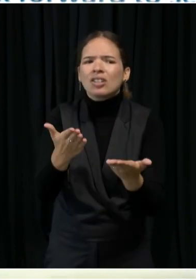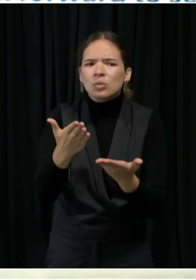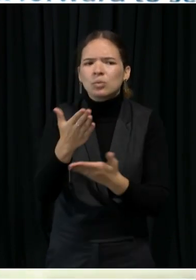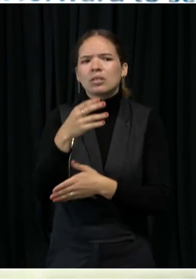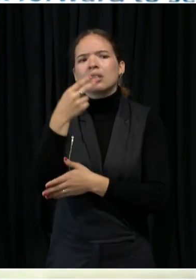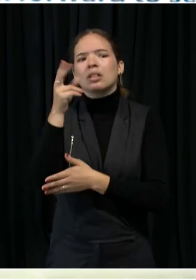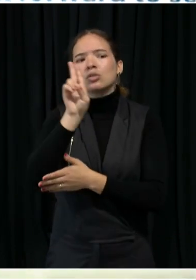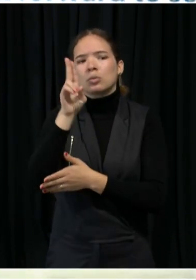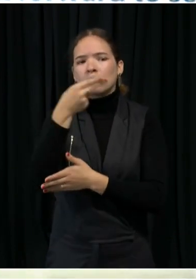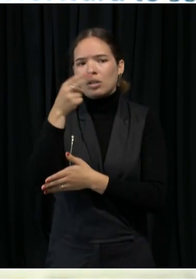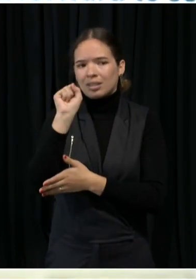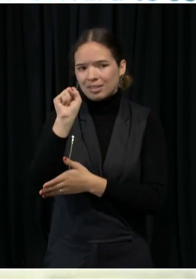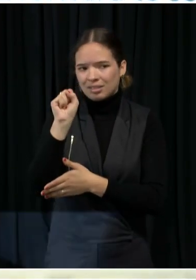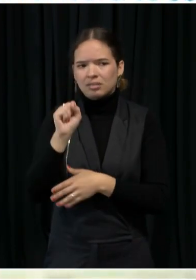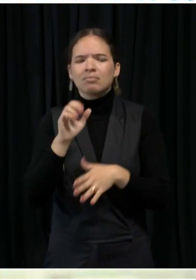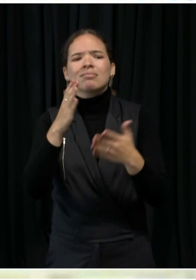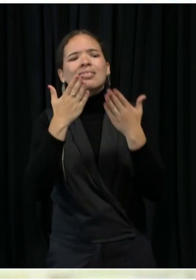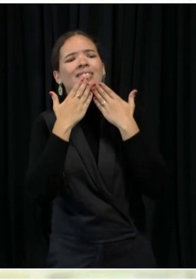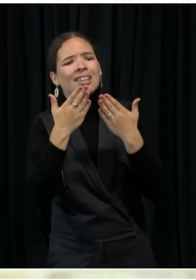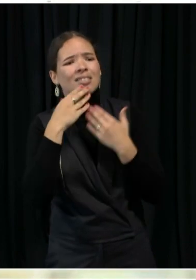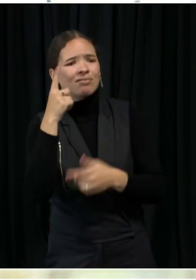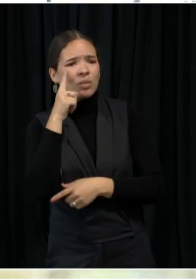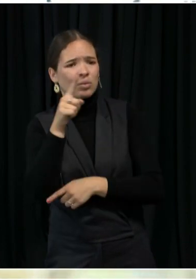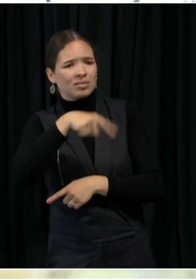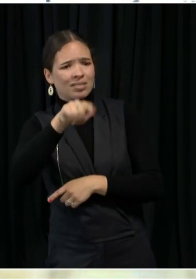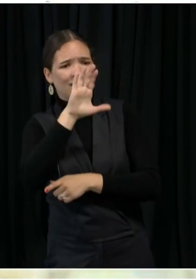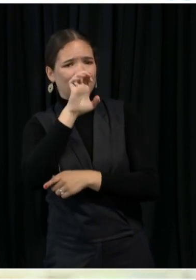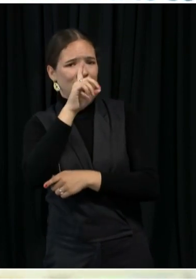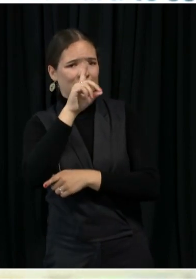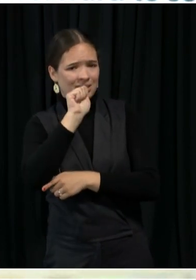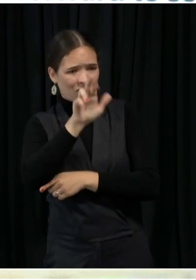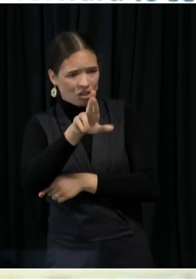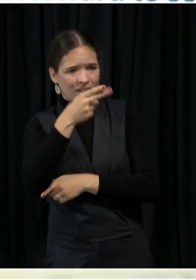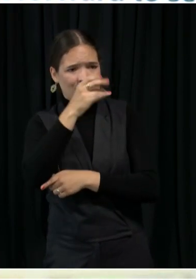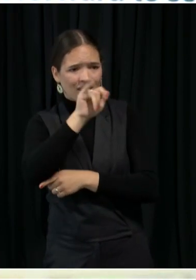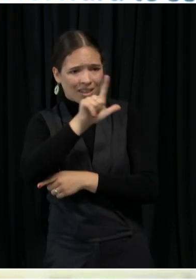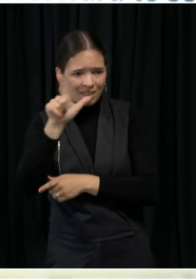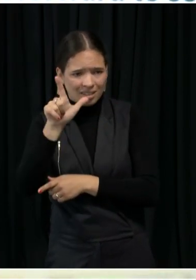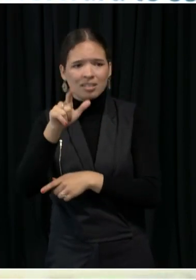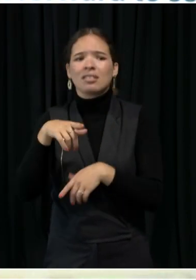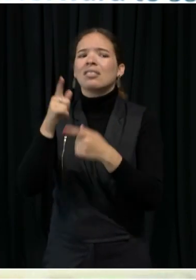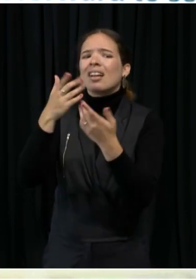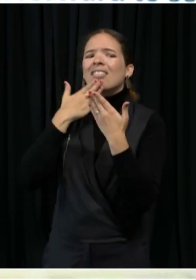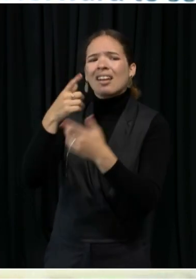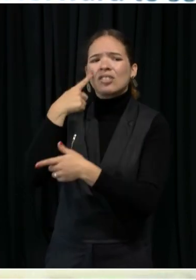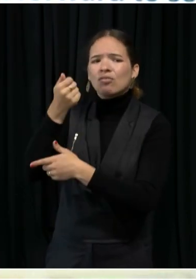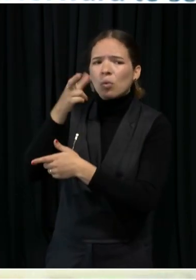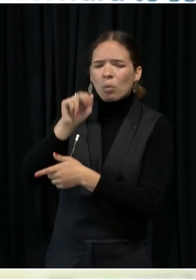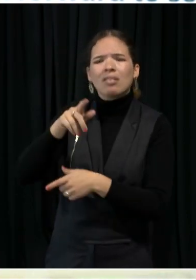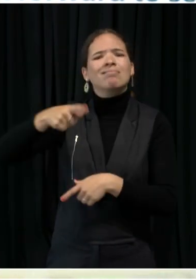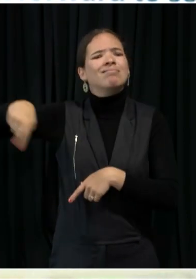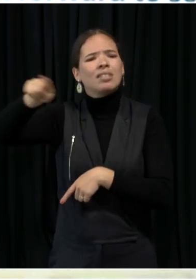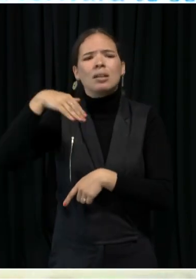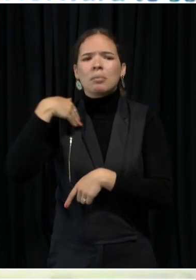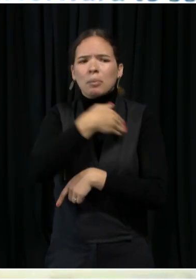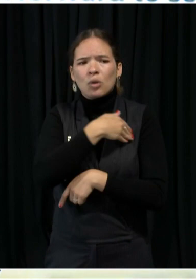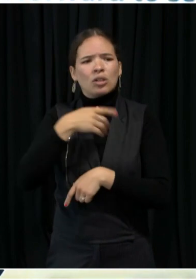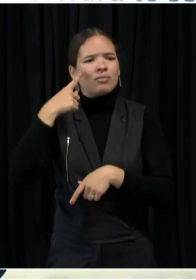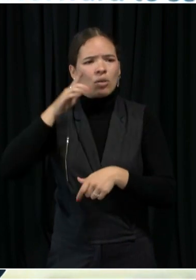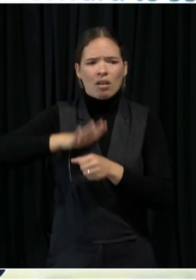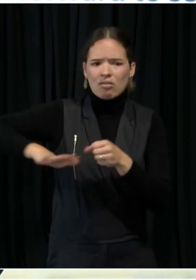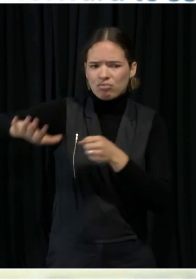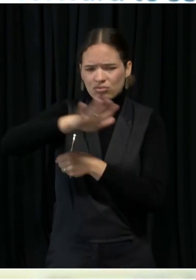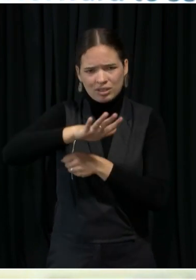Urgent Care Team, GW Health Family, and community members and residents east of the Anacostia River. We live in